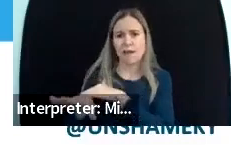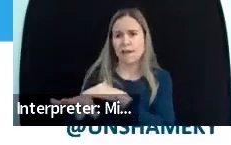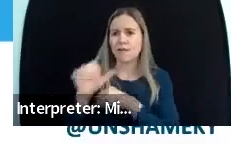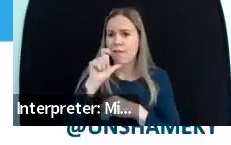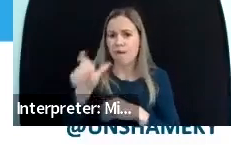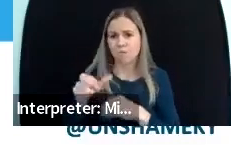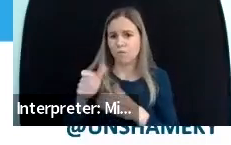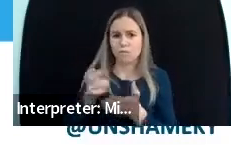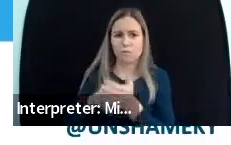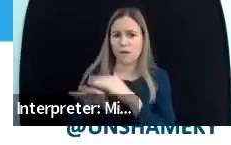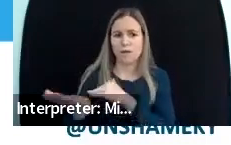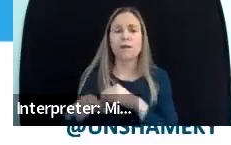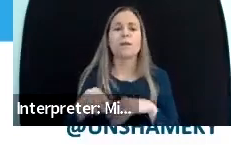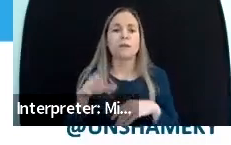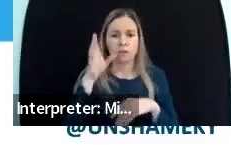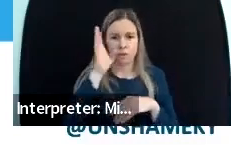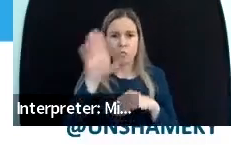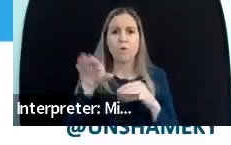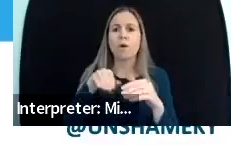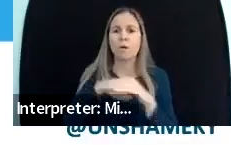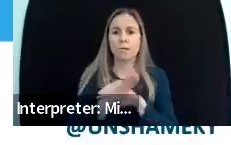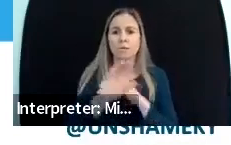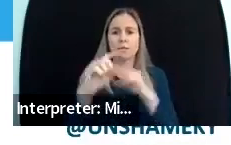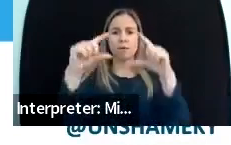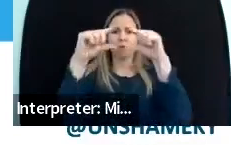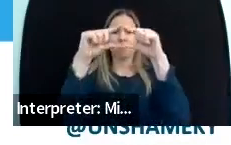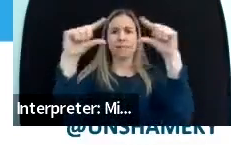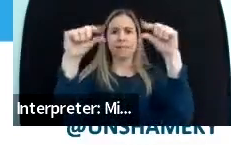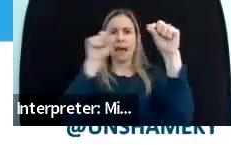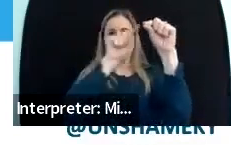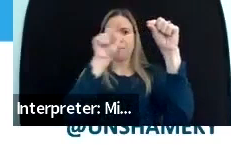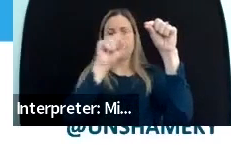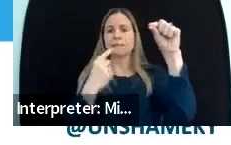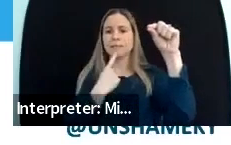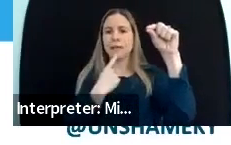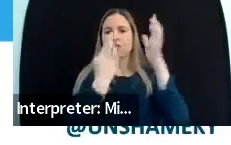unshameky.org. You'll go to our resources tab and these will be found there.